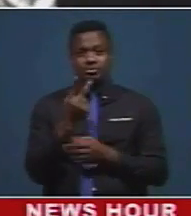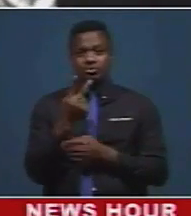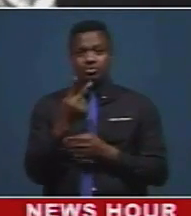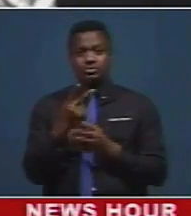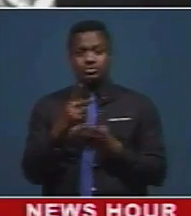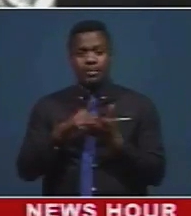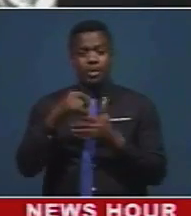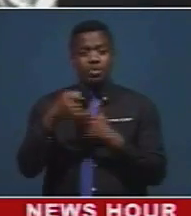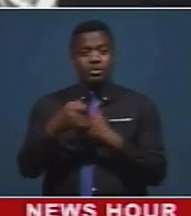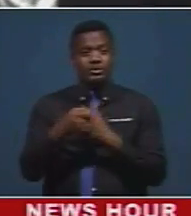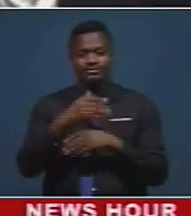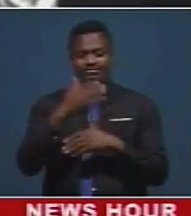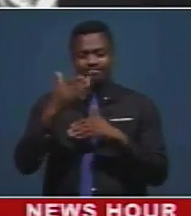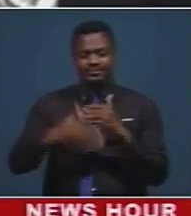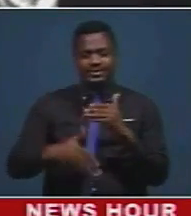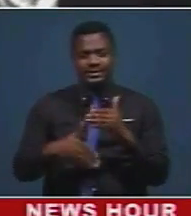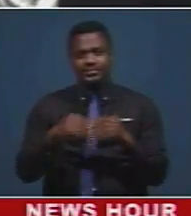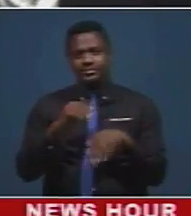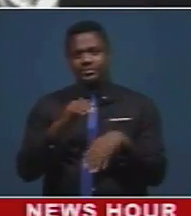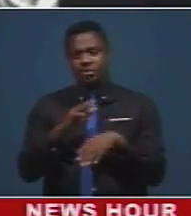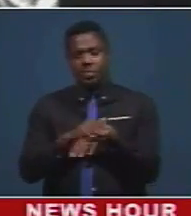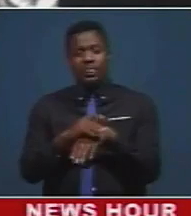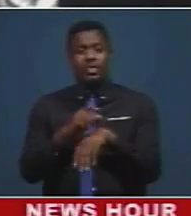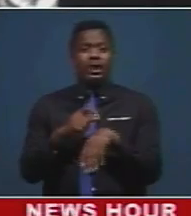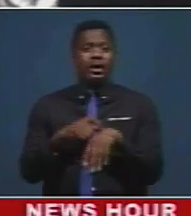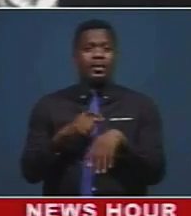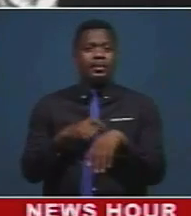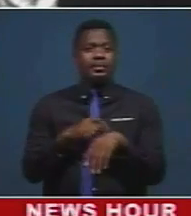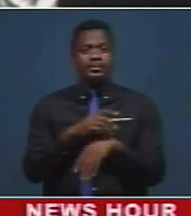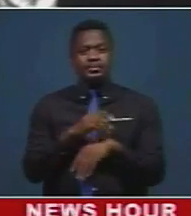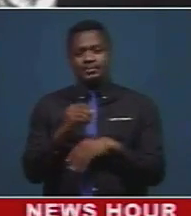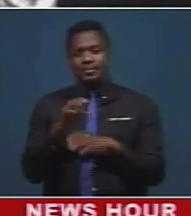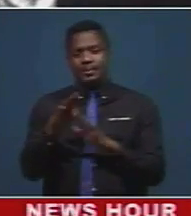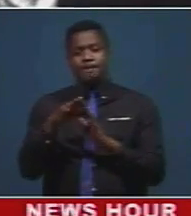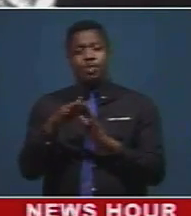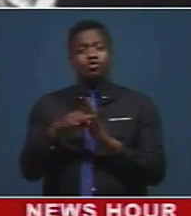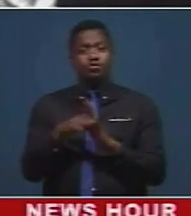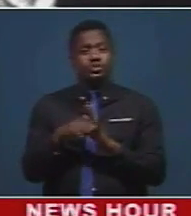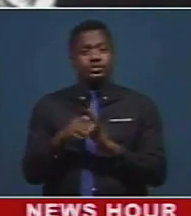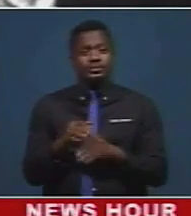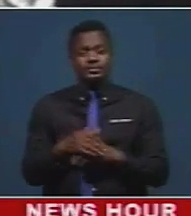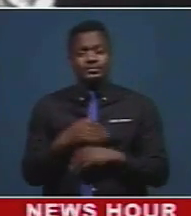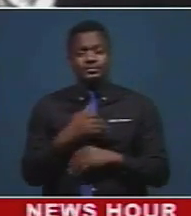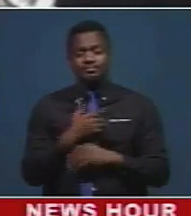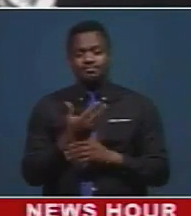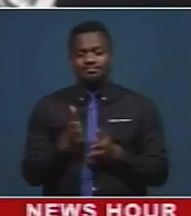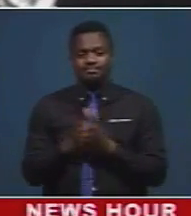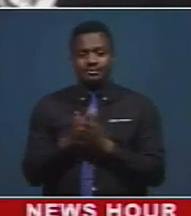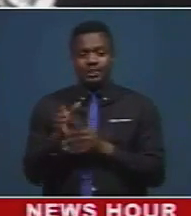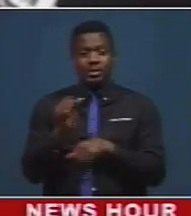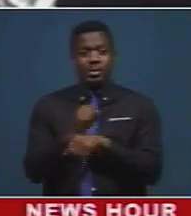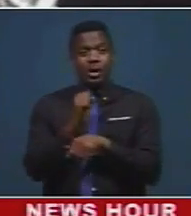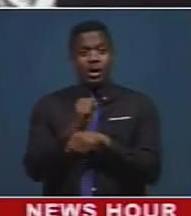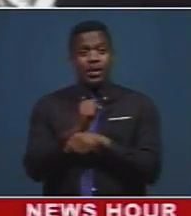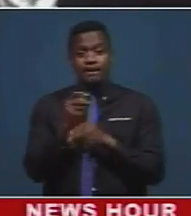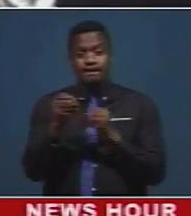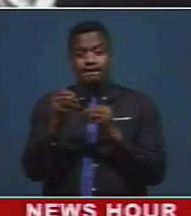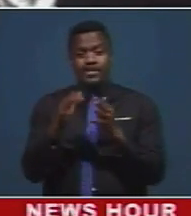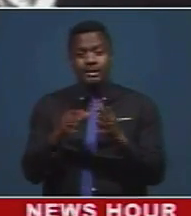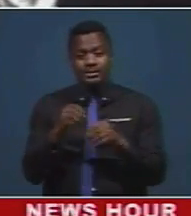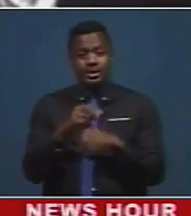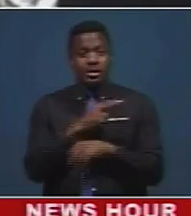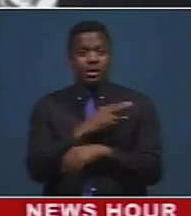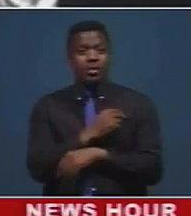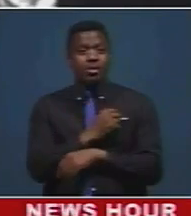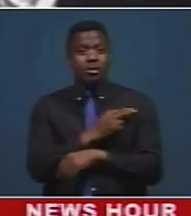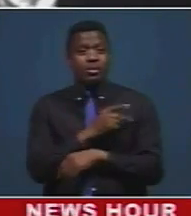important projects completed on schedule and on budget. And I ask the contractors and management of the